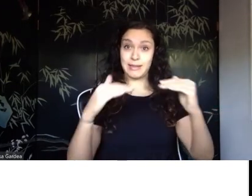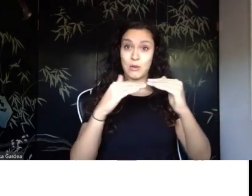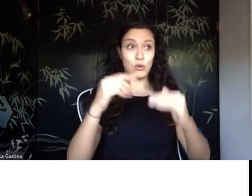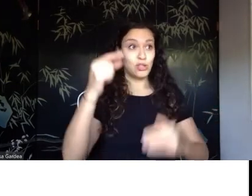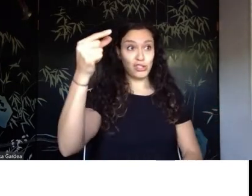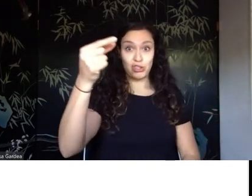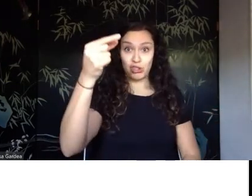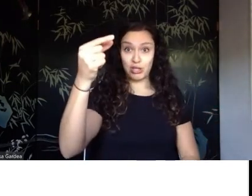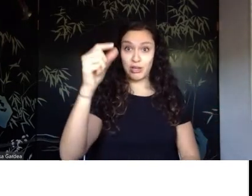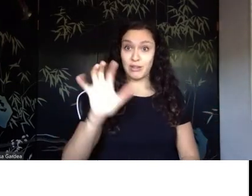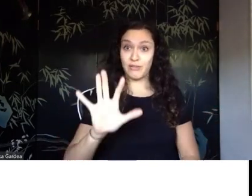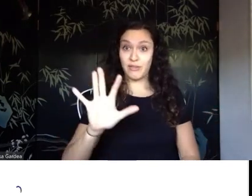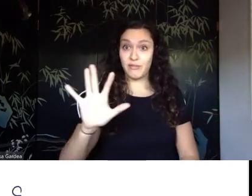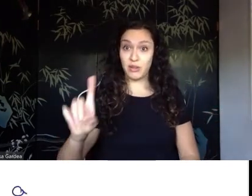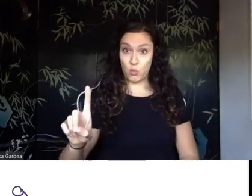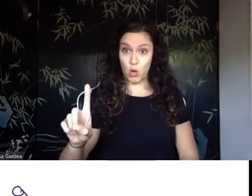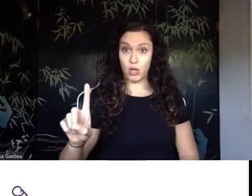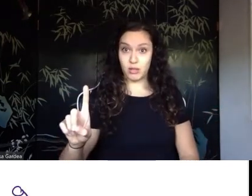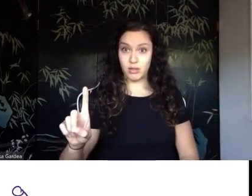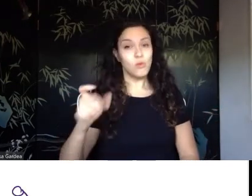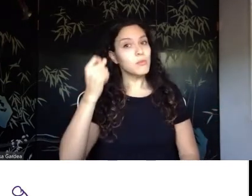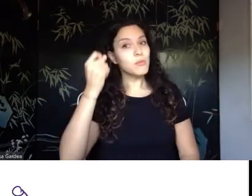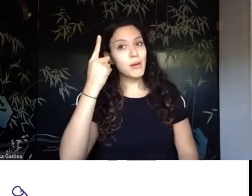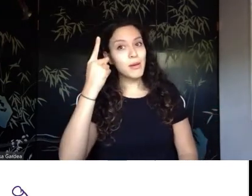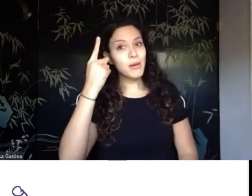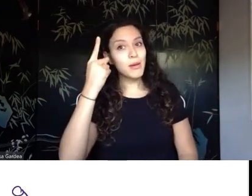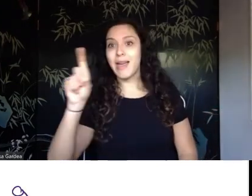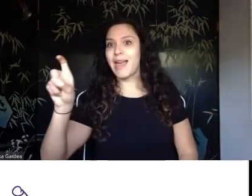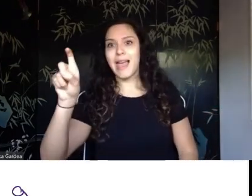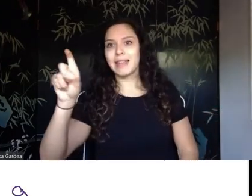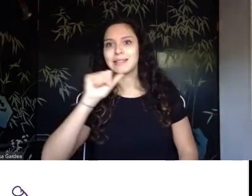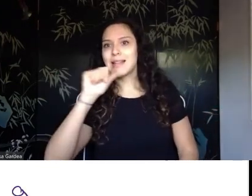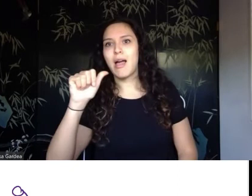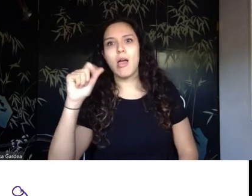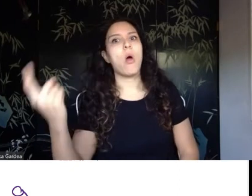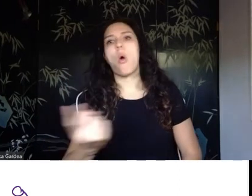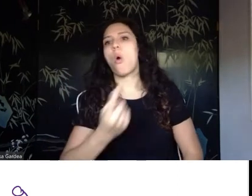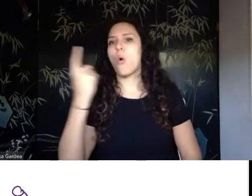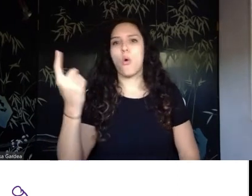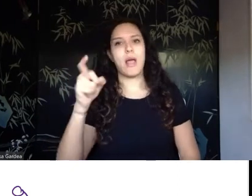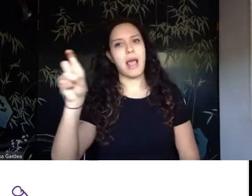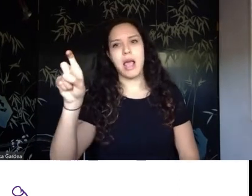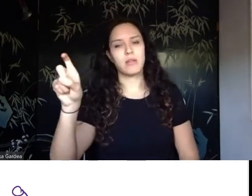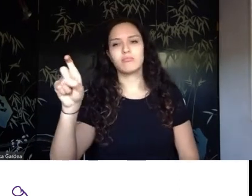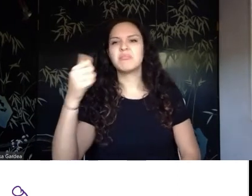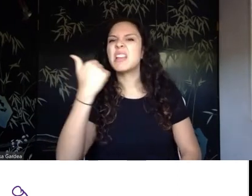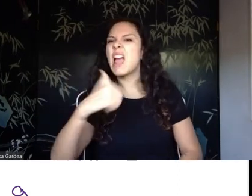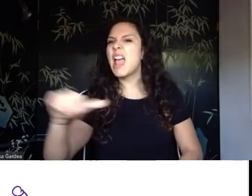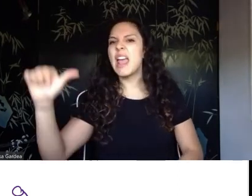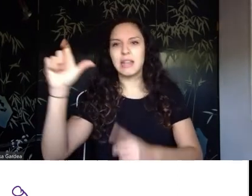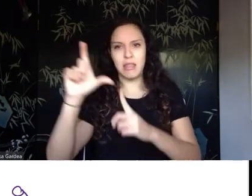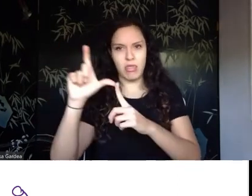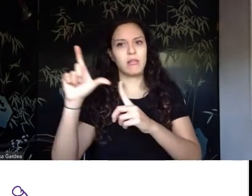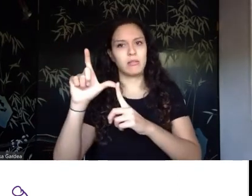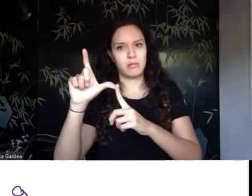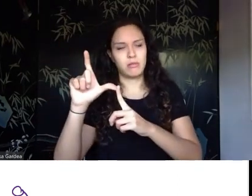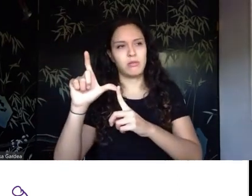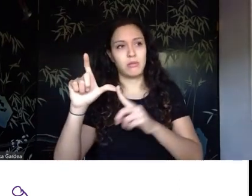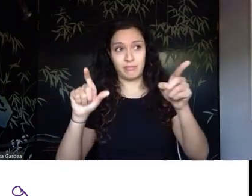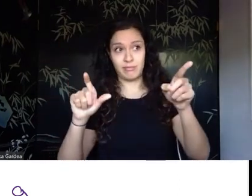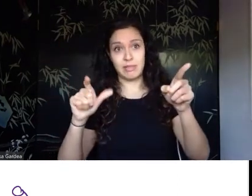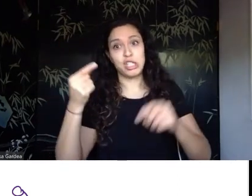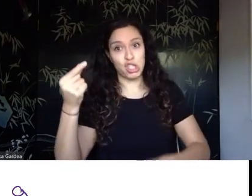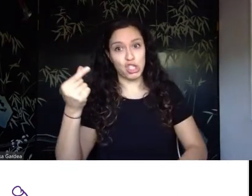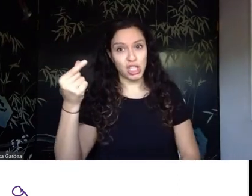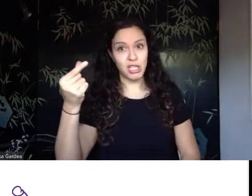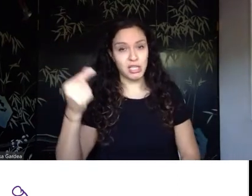of 18 equals G out of 51, it does not always have to be X. The unknown could